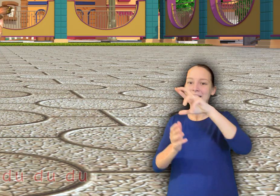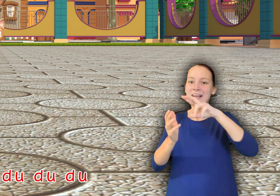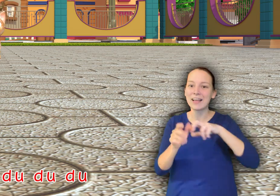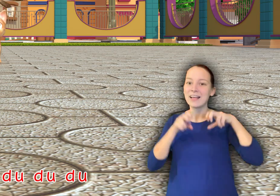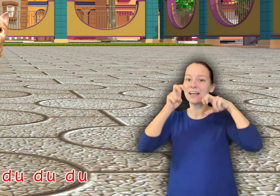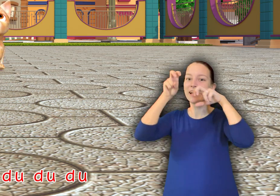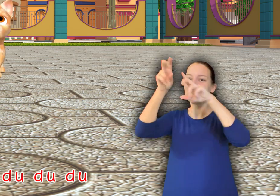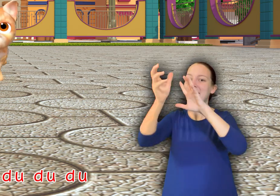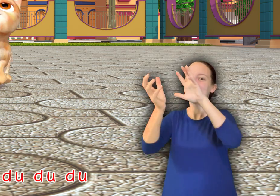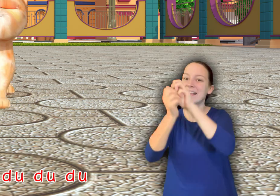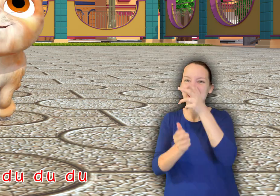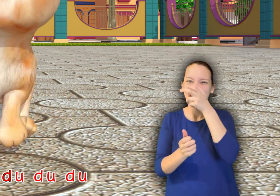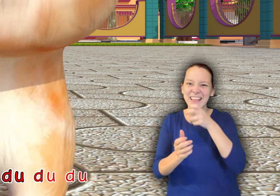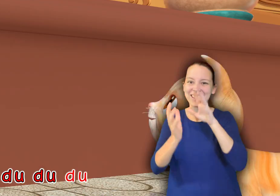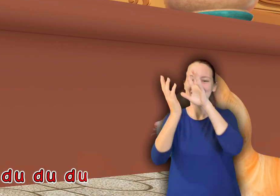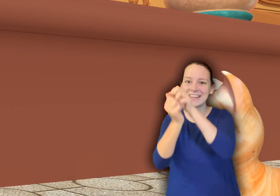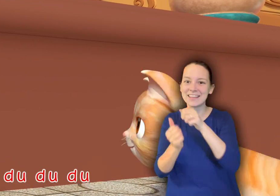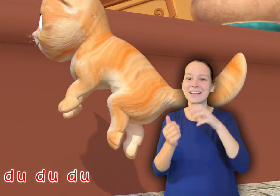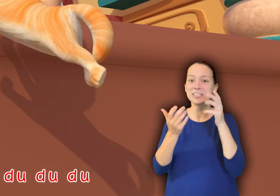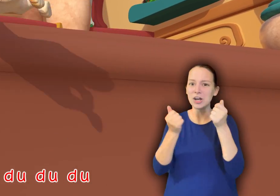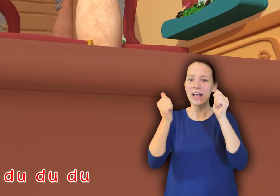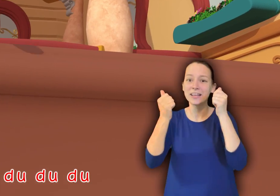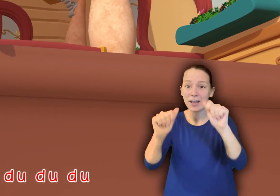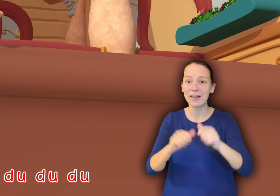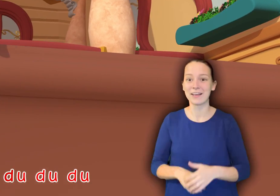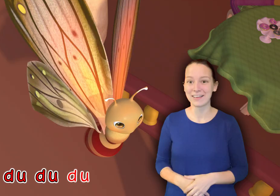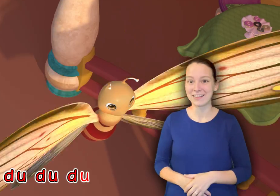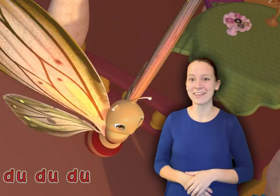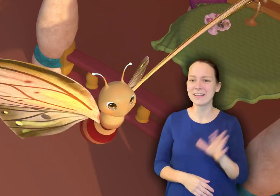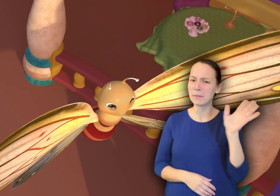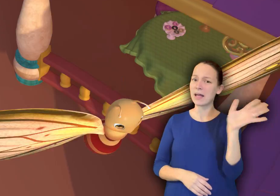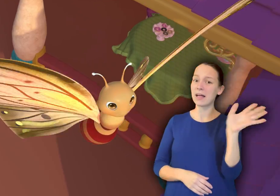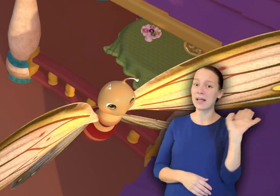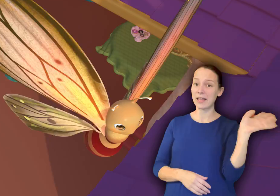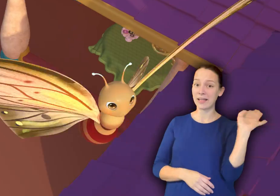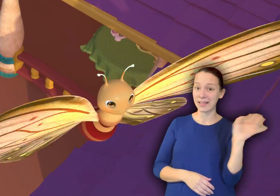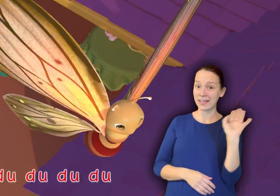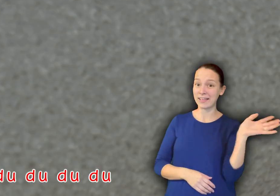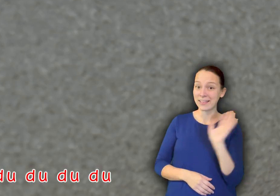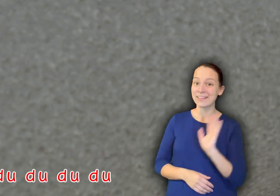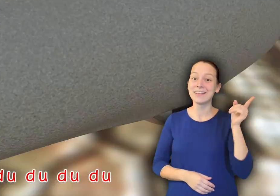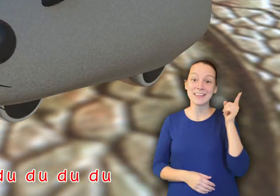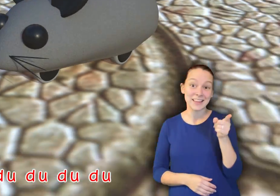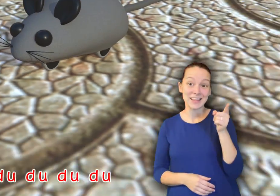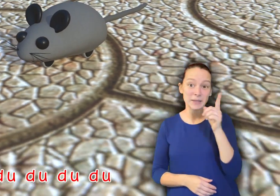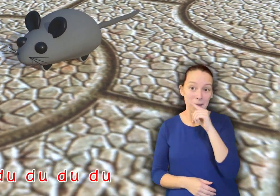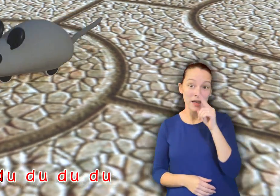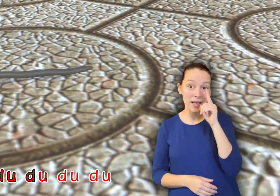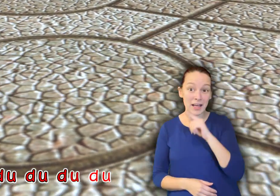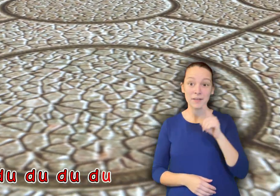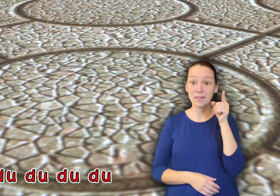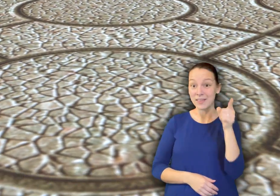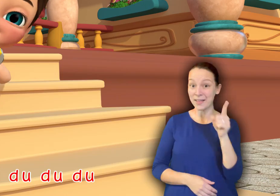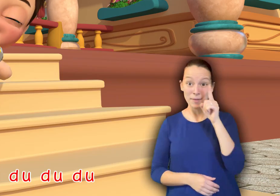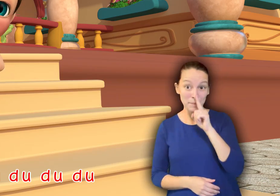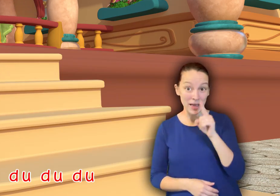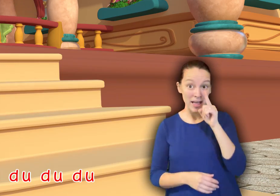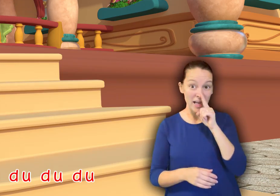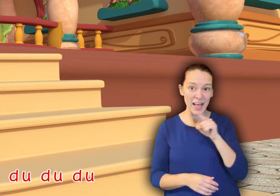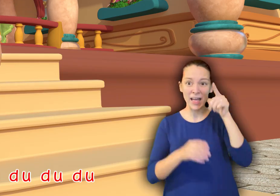high catch a fly try and try wave goodbye there's a